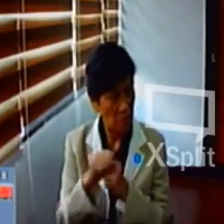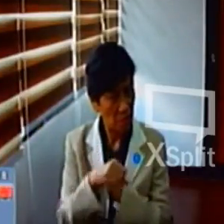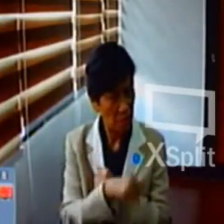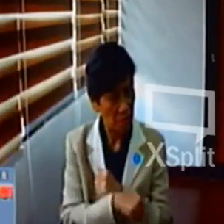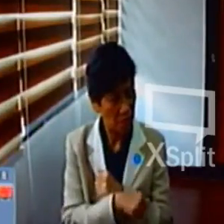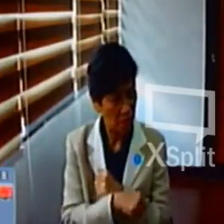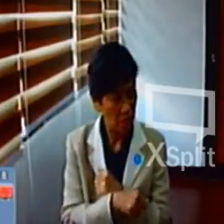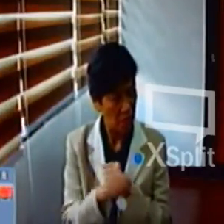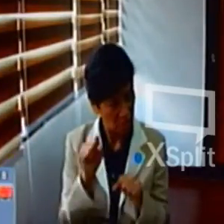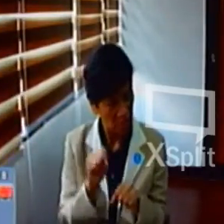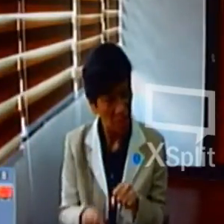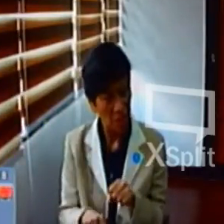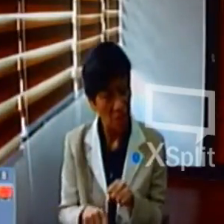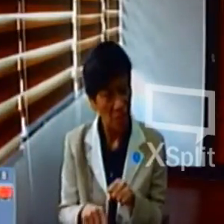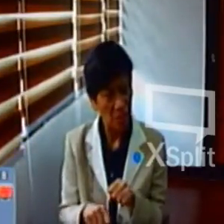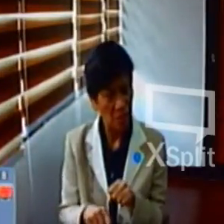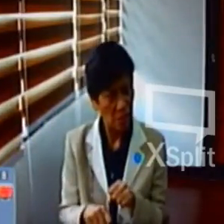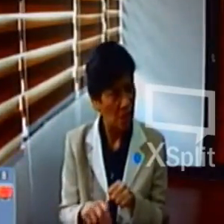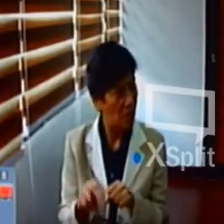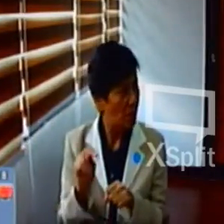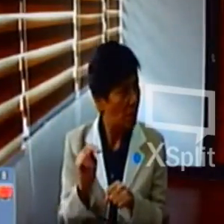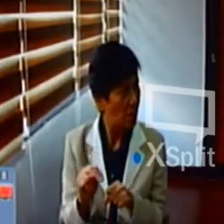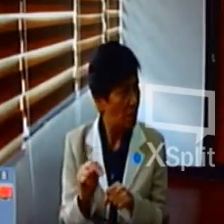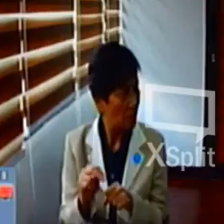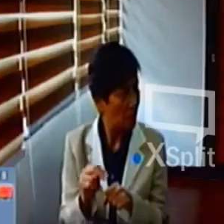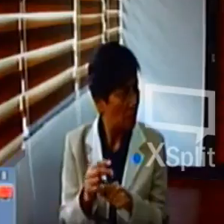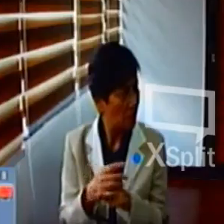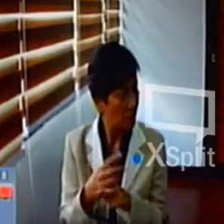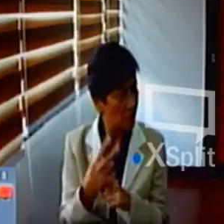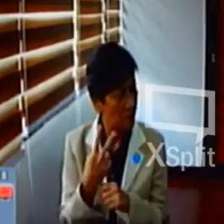So we've got to keep that distinction.